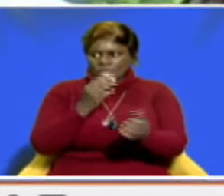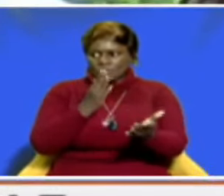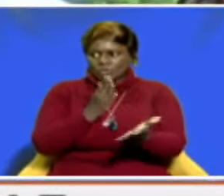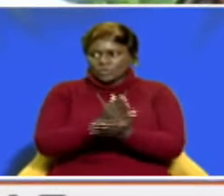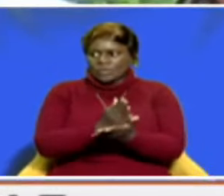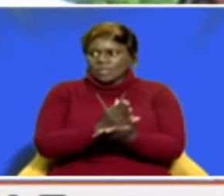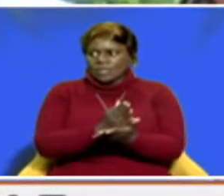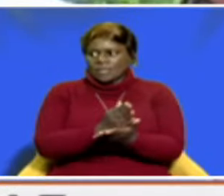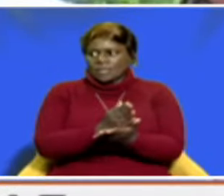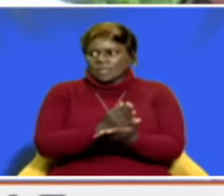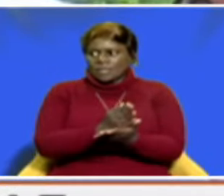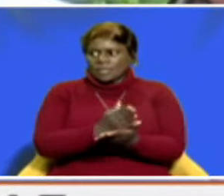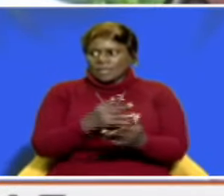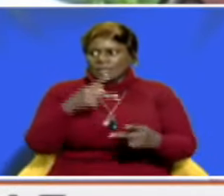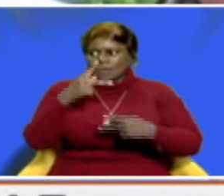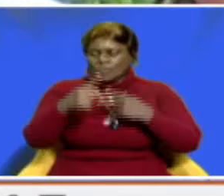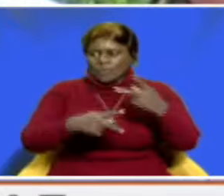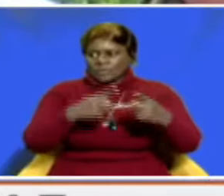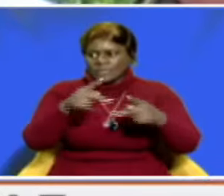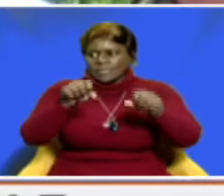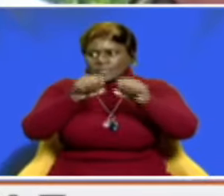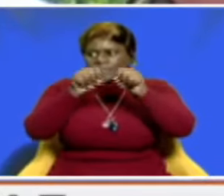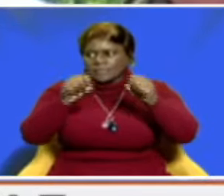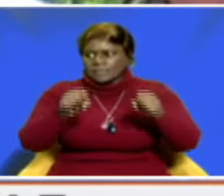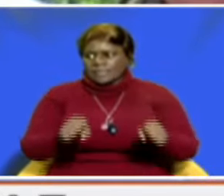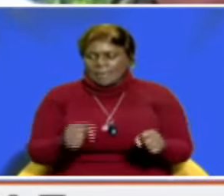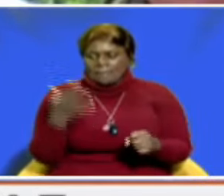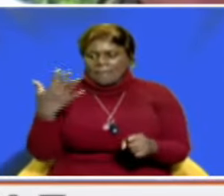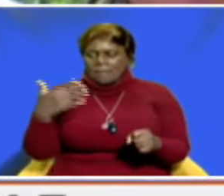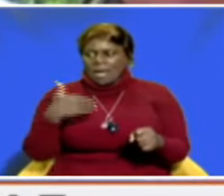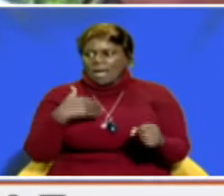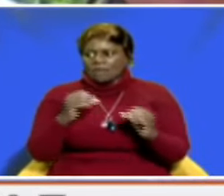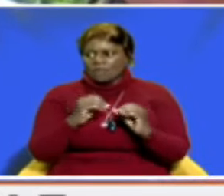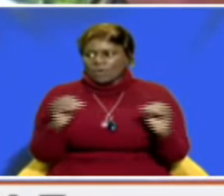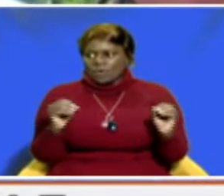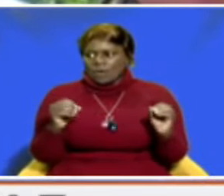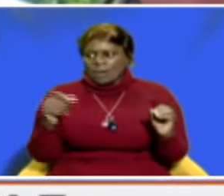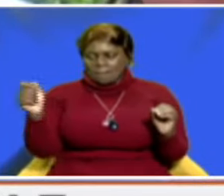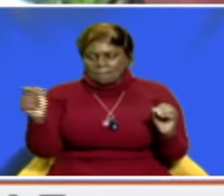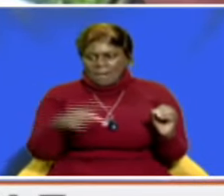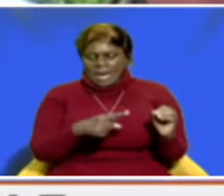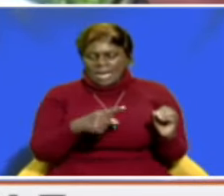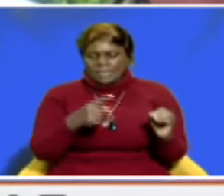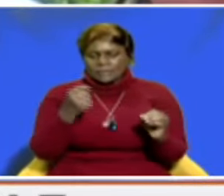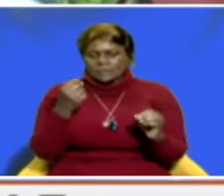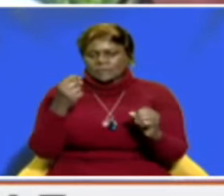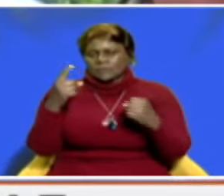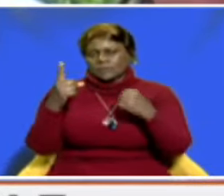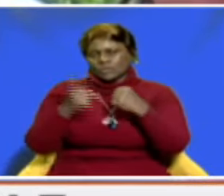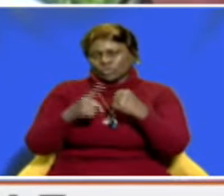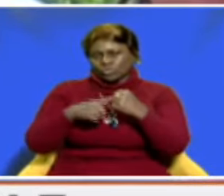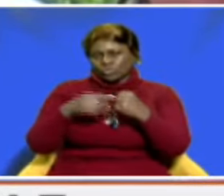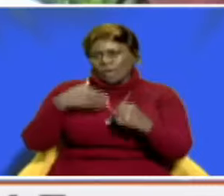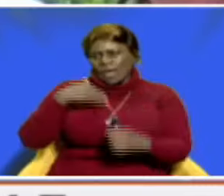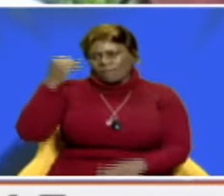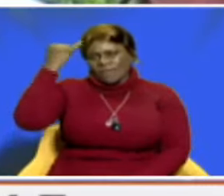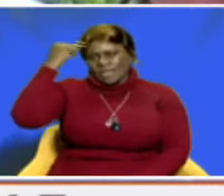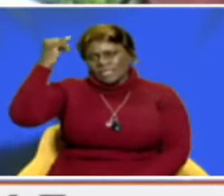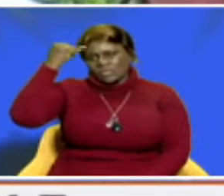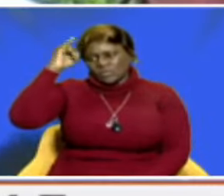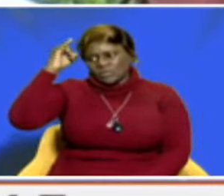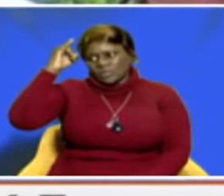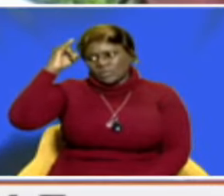that our processes and system go paperless. In the month of June, we had an initiative. We have an initiative